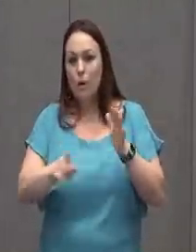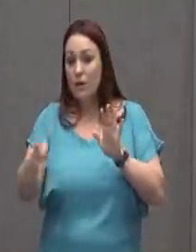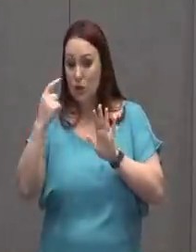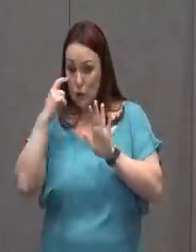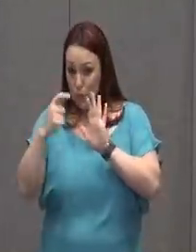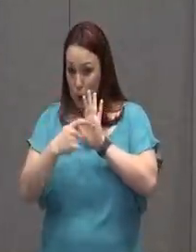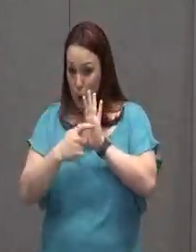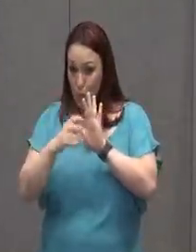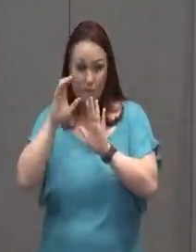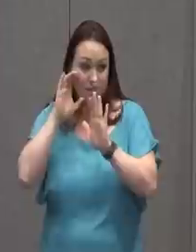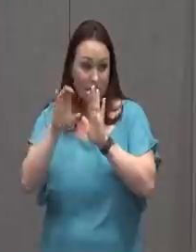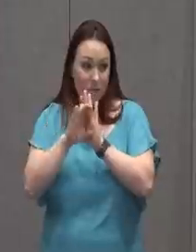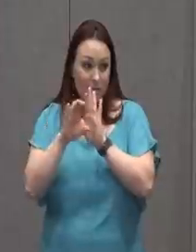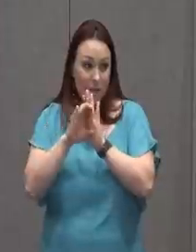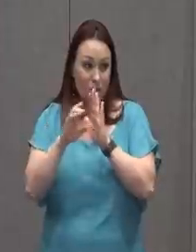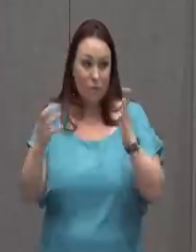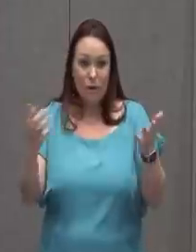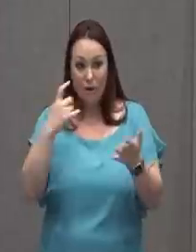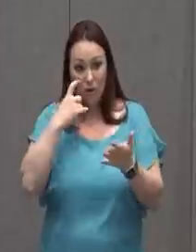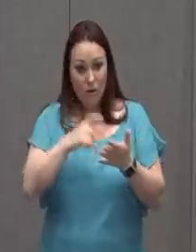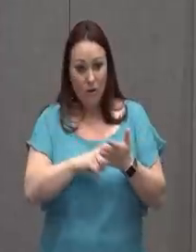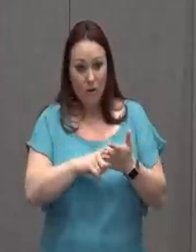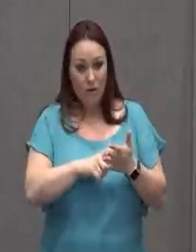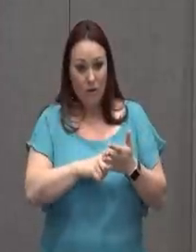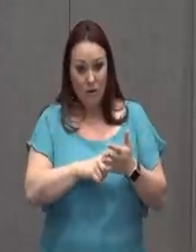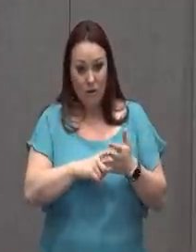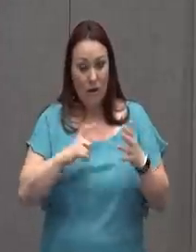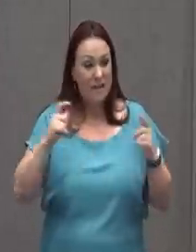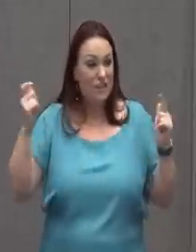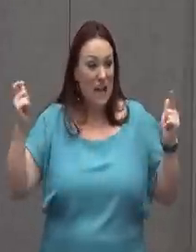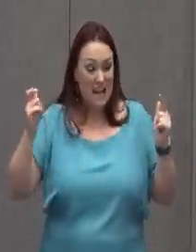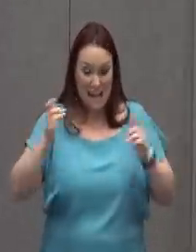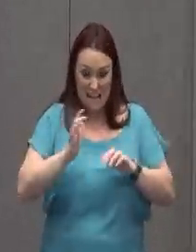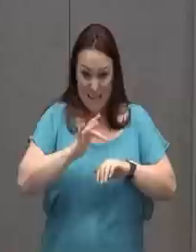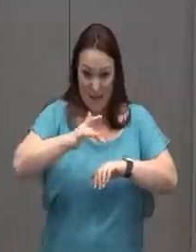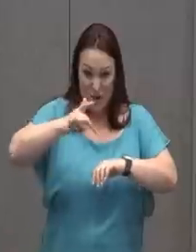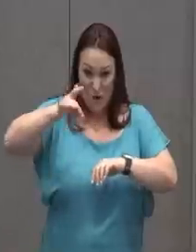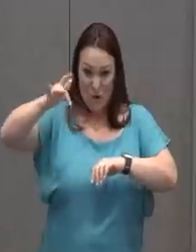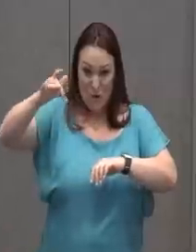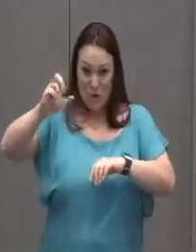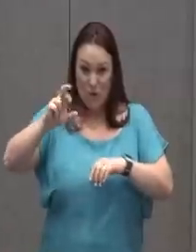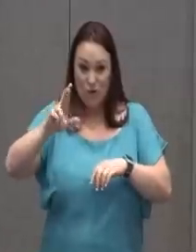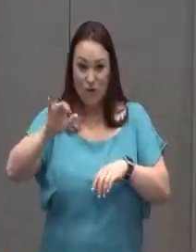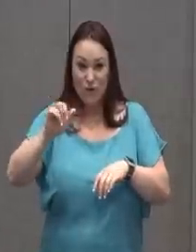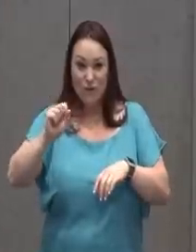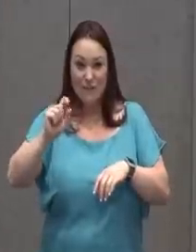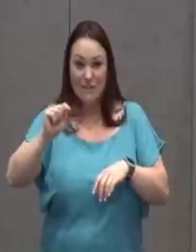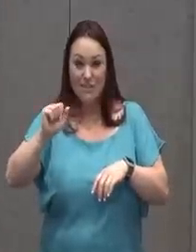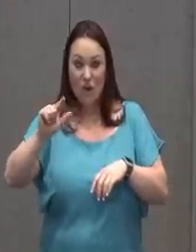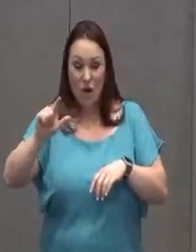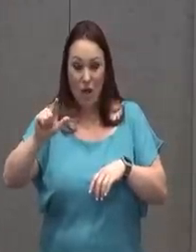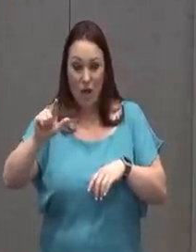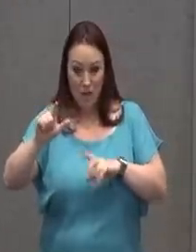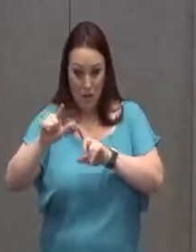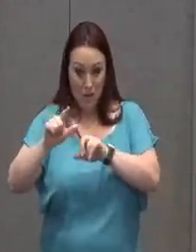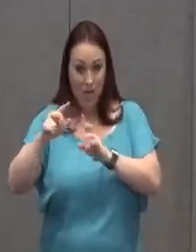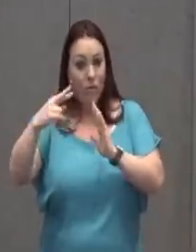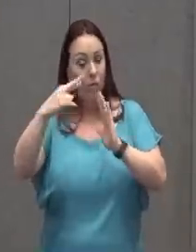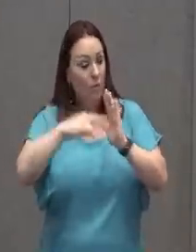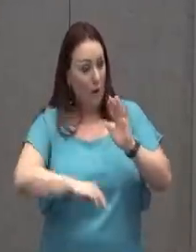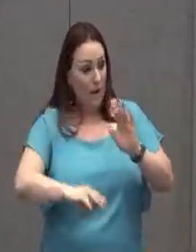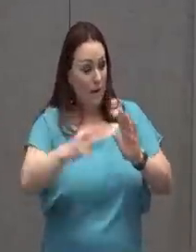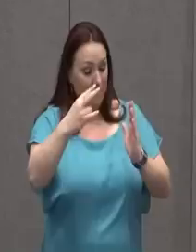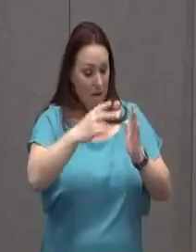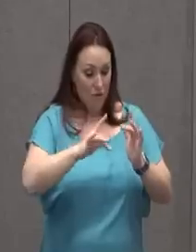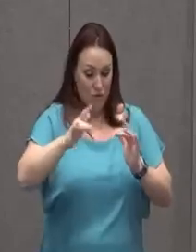illustrations? What pops out at you? A gigantic crystal. A gigantic crystal. Yeah. You read about a crystal.